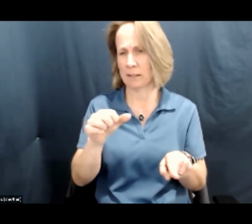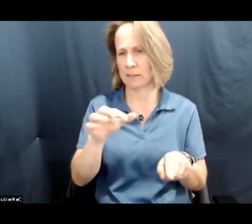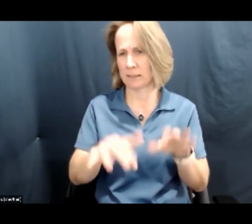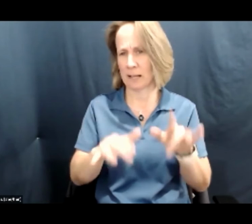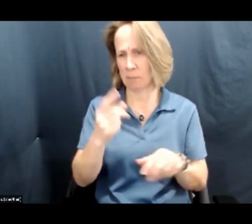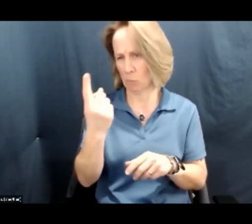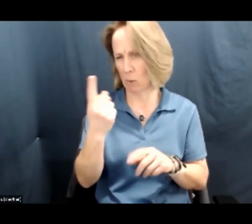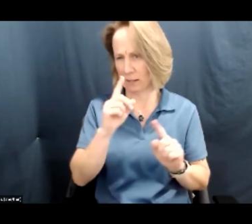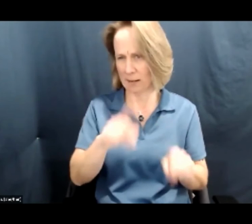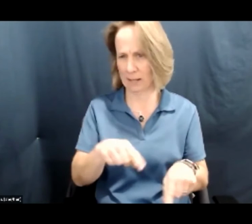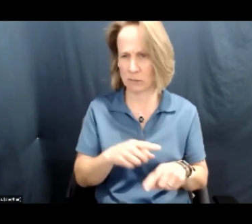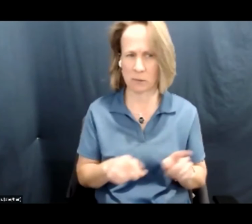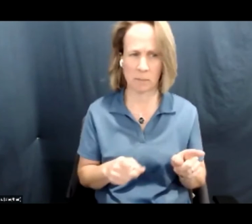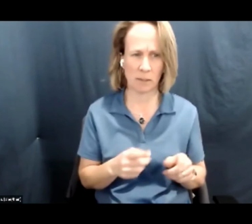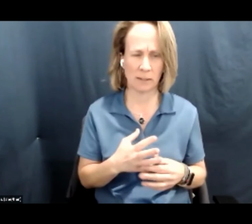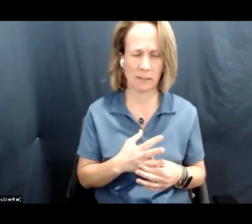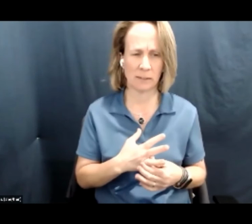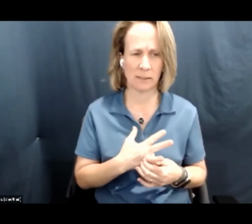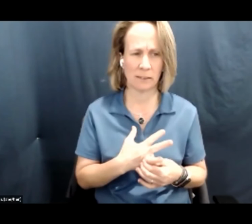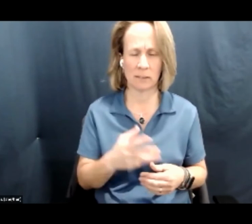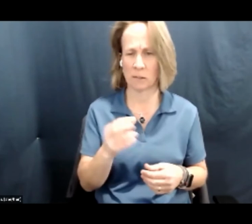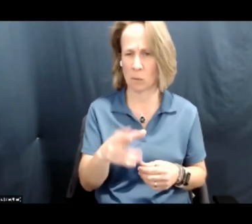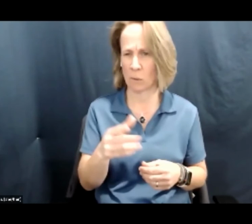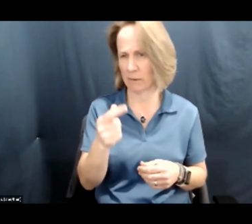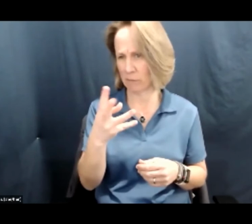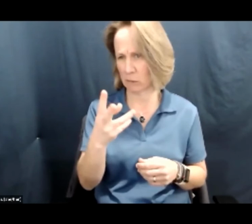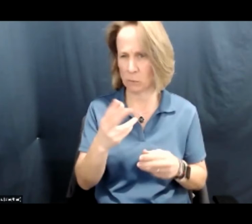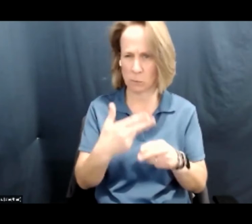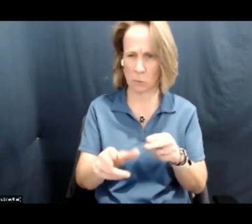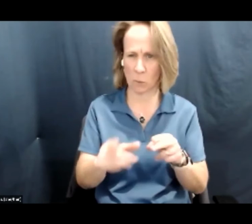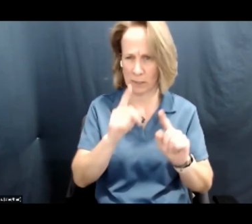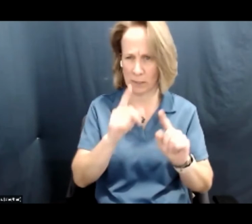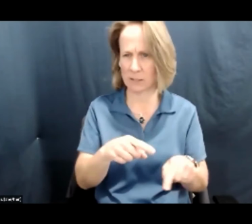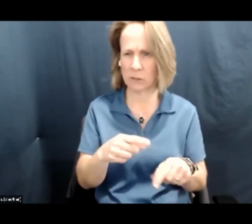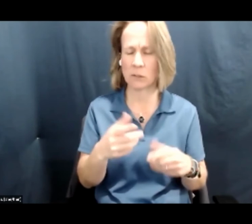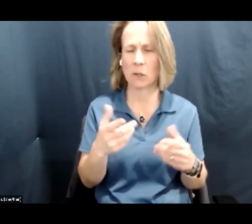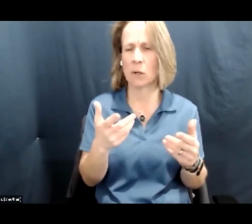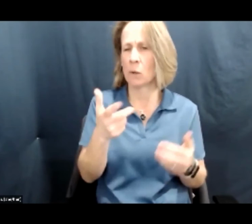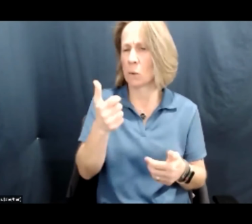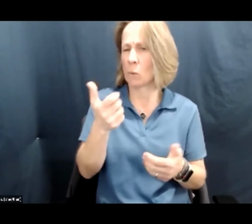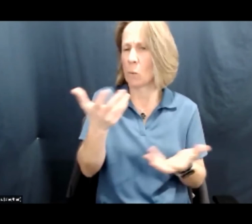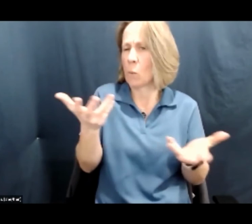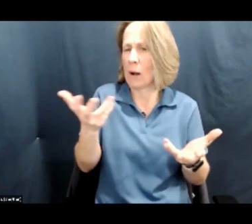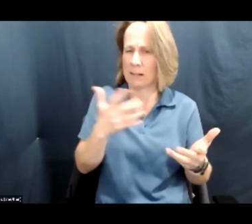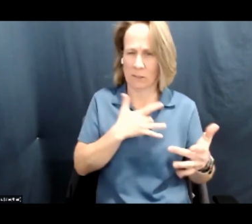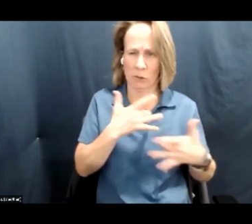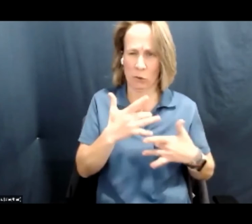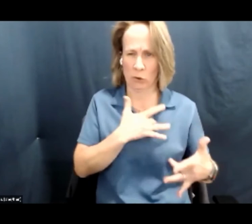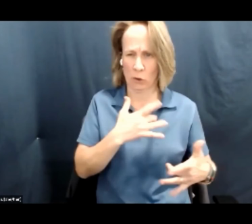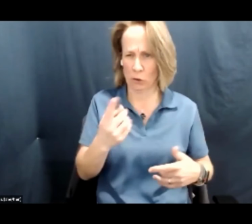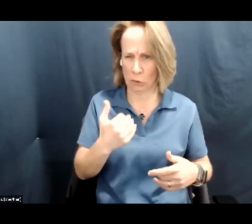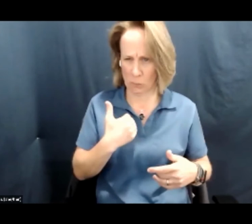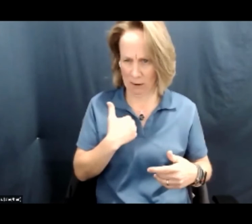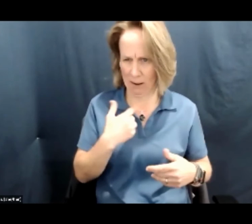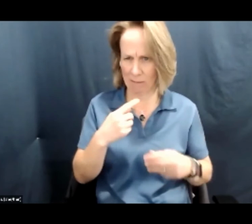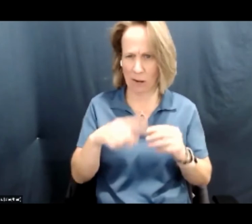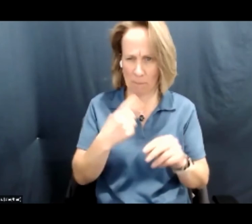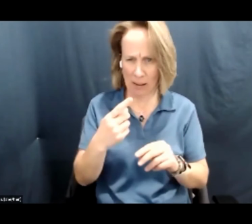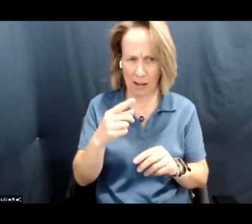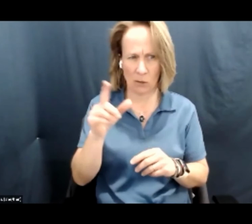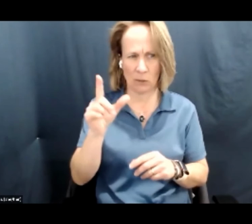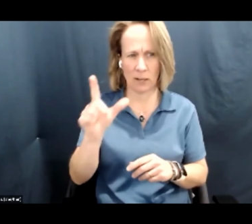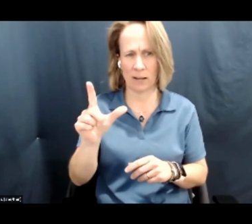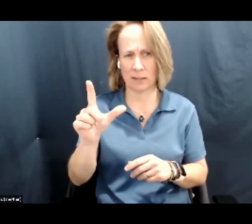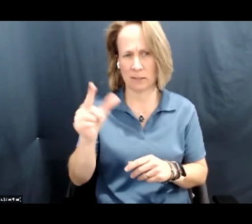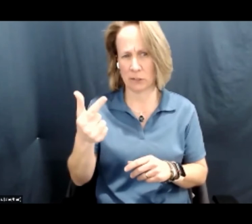answer or a couple short answers. What concerns do you have about LGBTQ identities or terms?